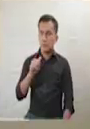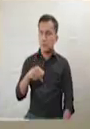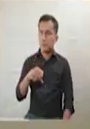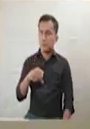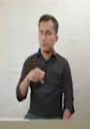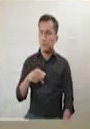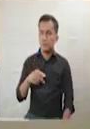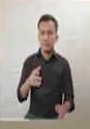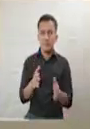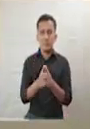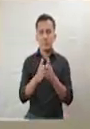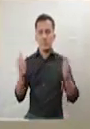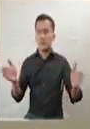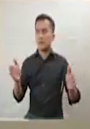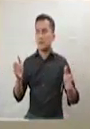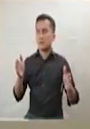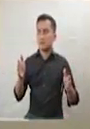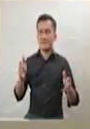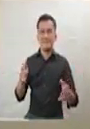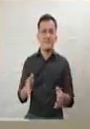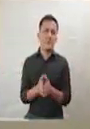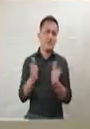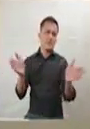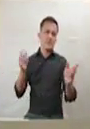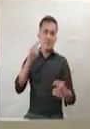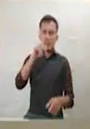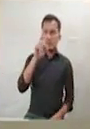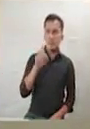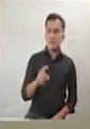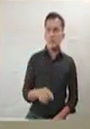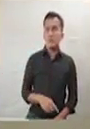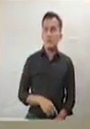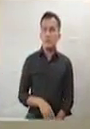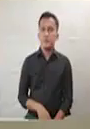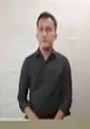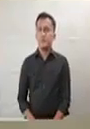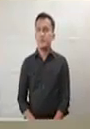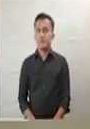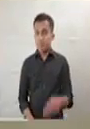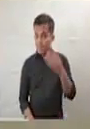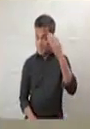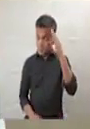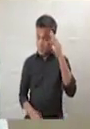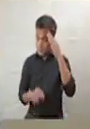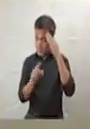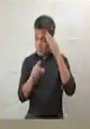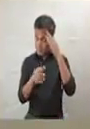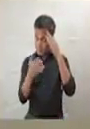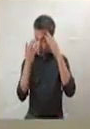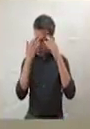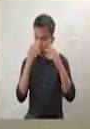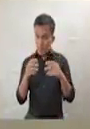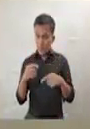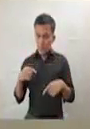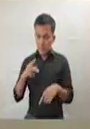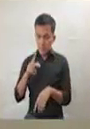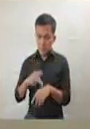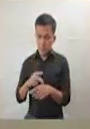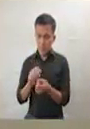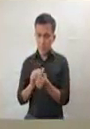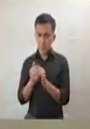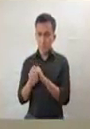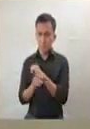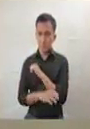Malawak po yung tanong. Subalit, you know, our country has become a country